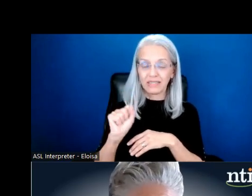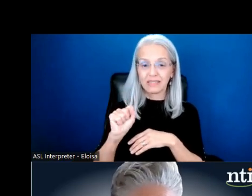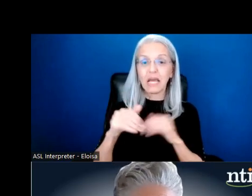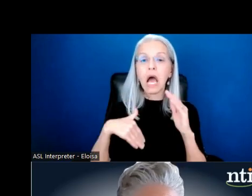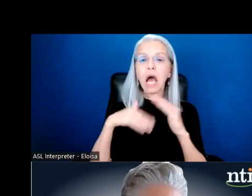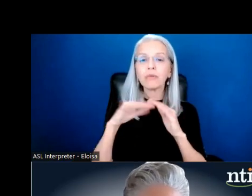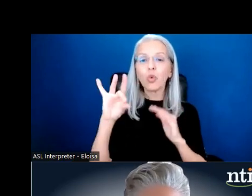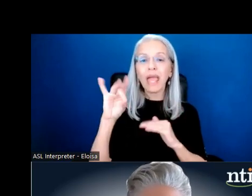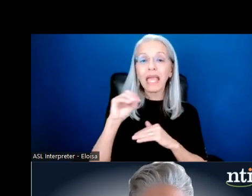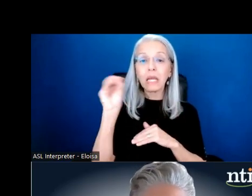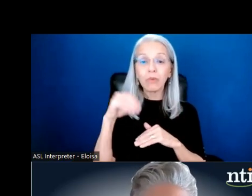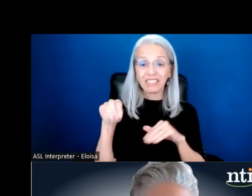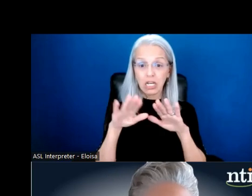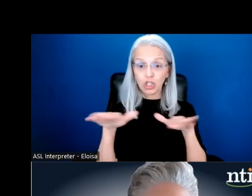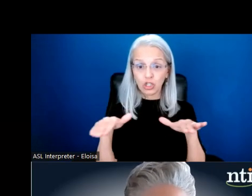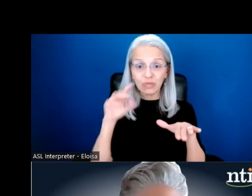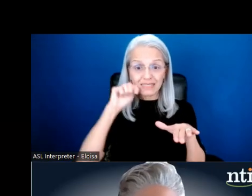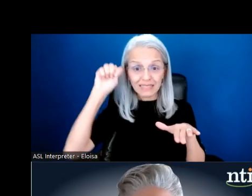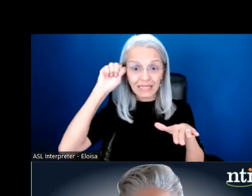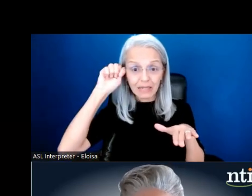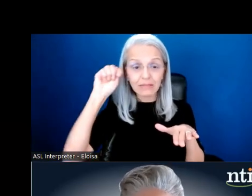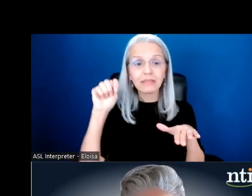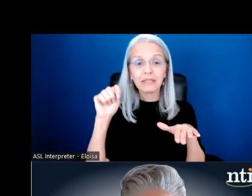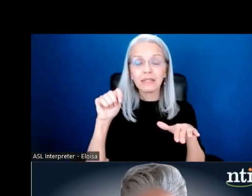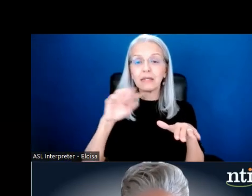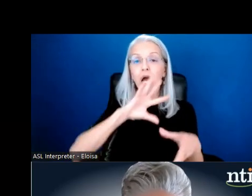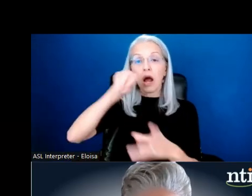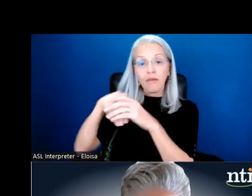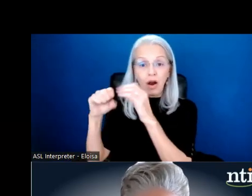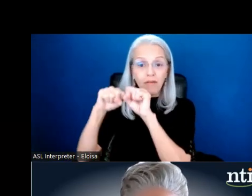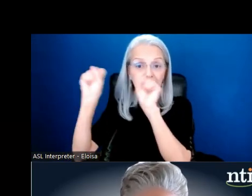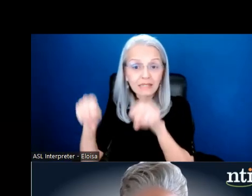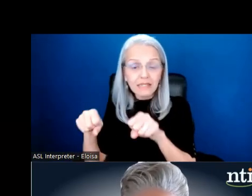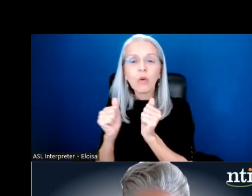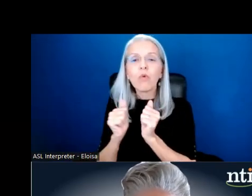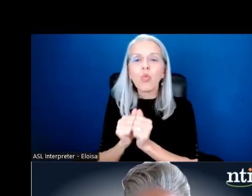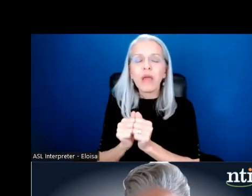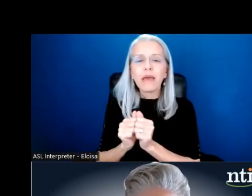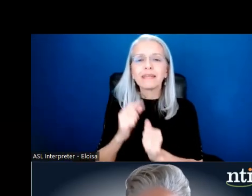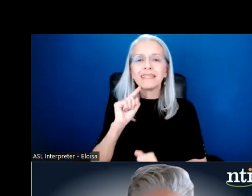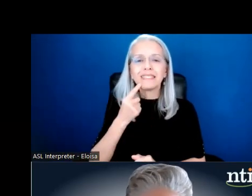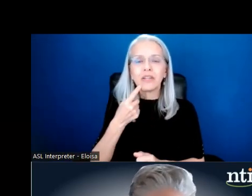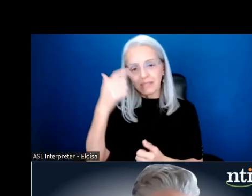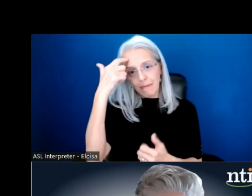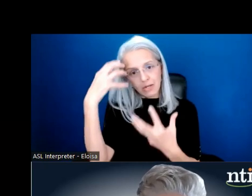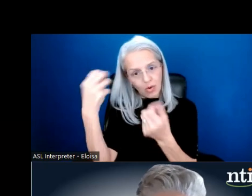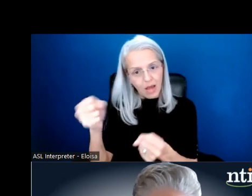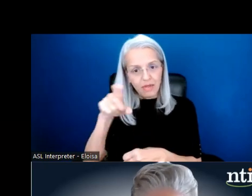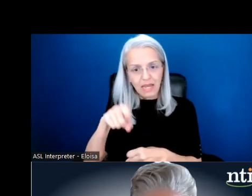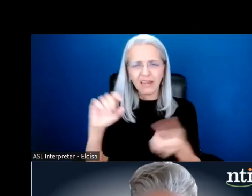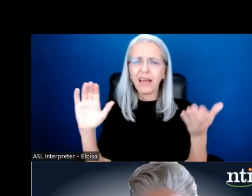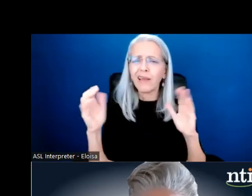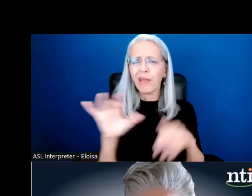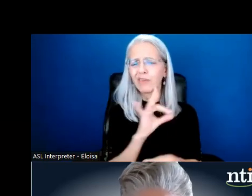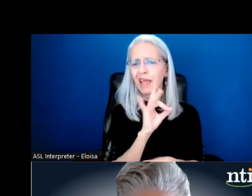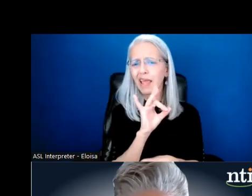of children and adolescents enter the system with a significant mental health need compared to maybe 18